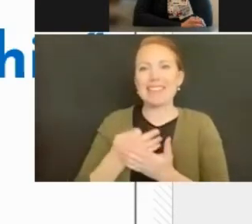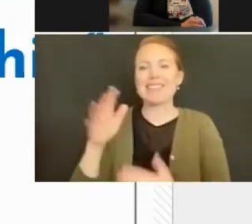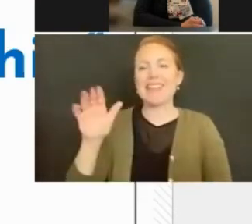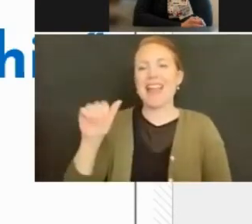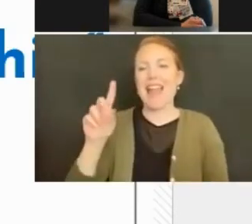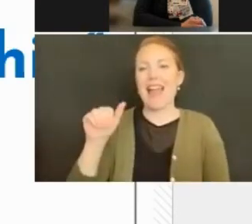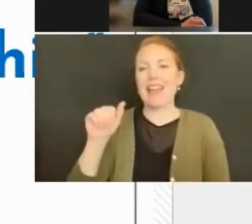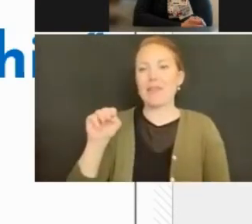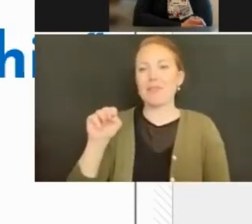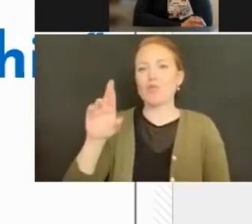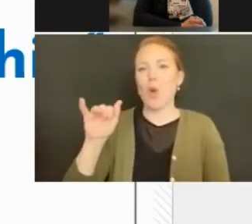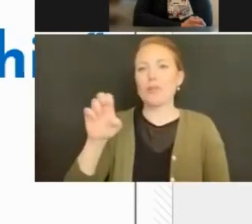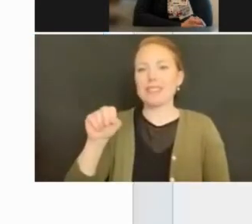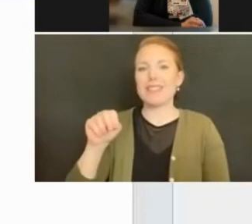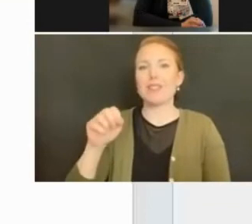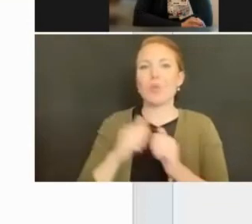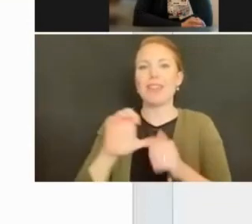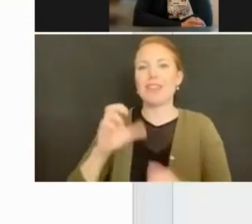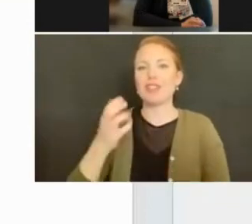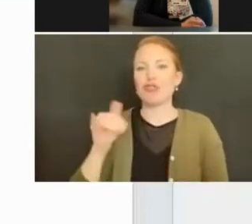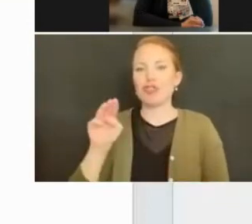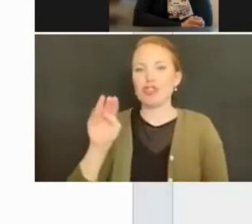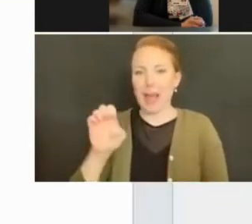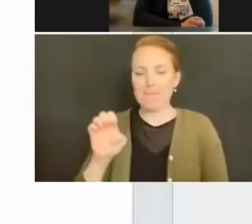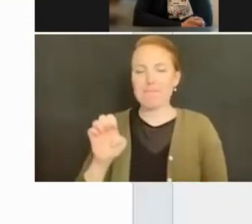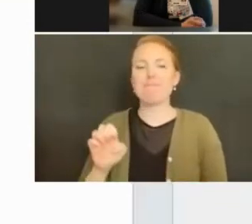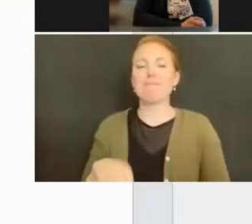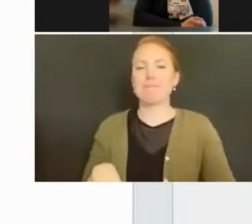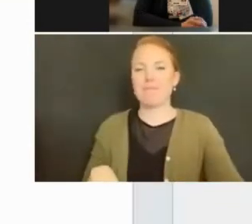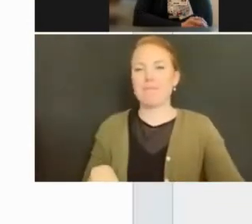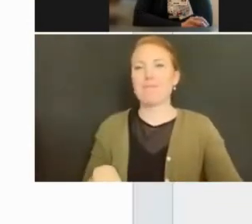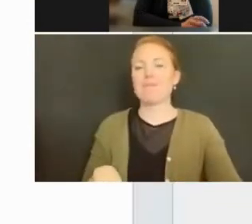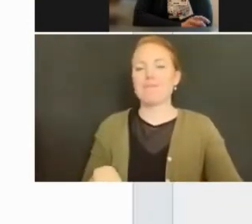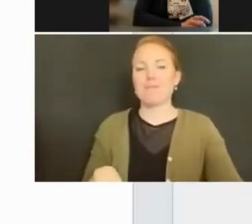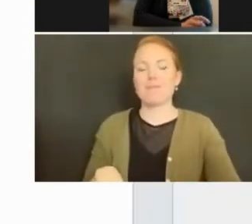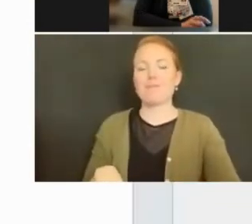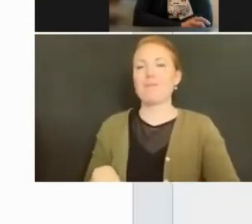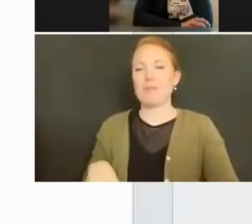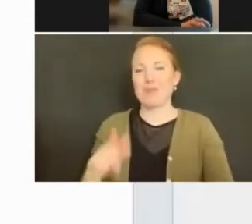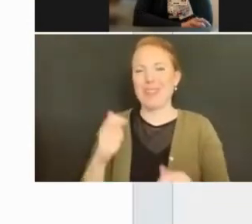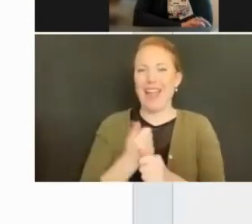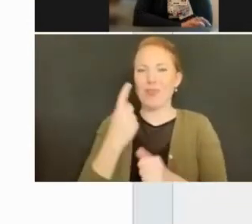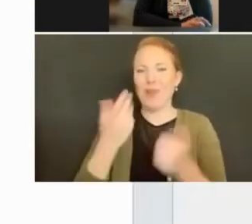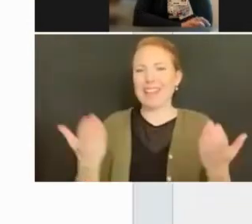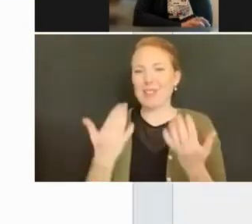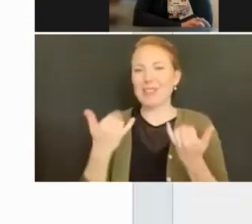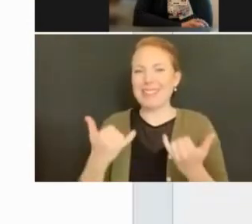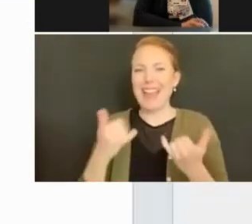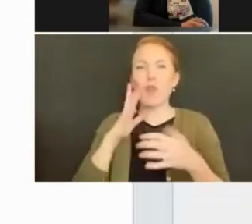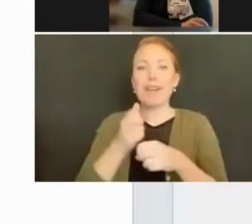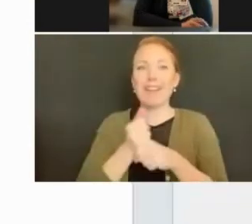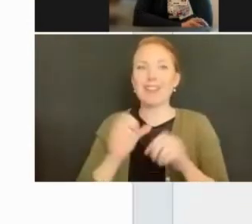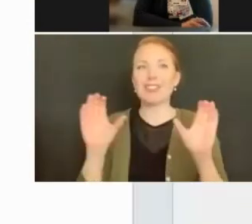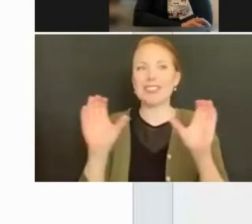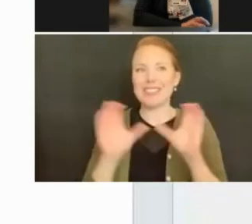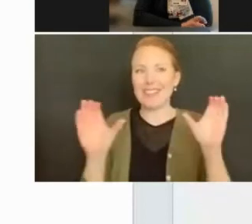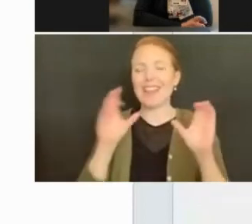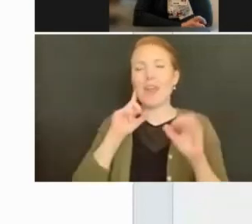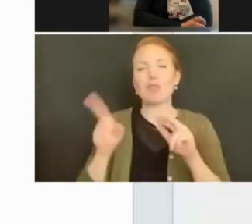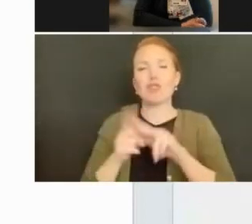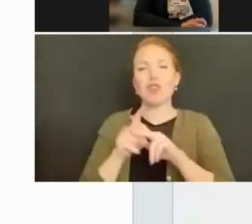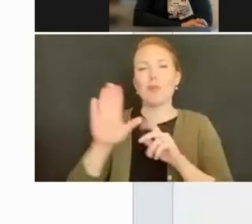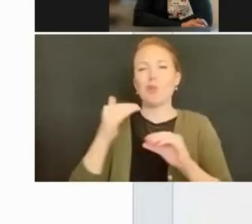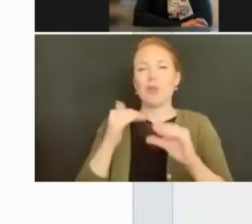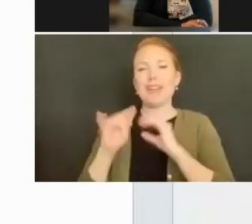Chime Online Banking. Everybody here today is going to get a certificate that'll come in your email tomorrow as